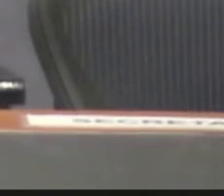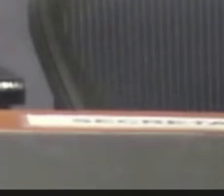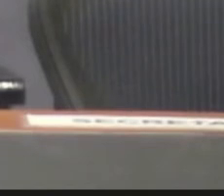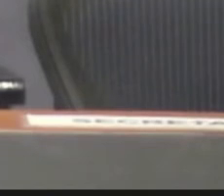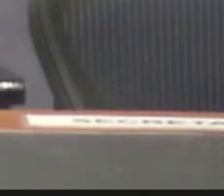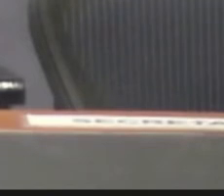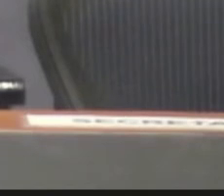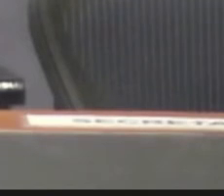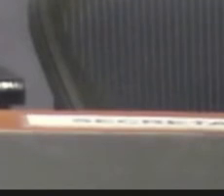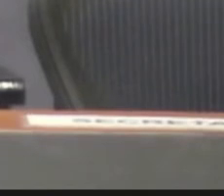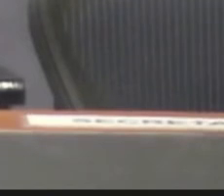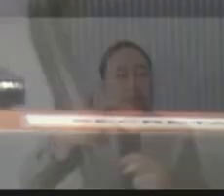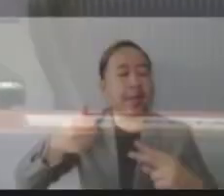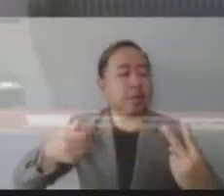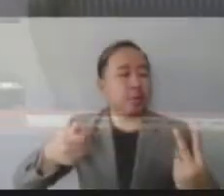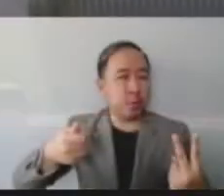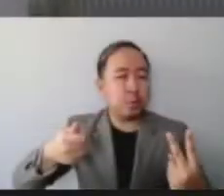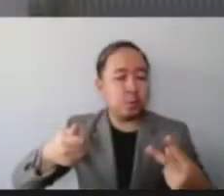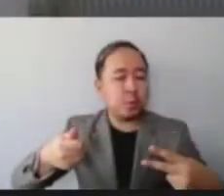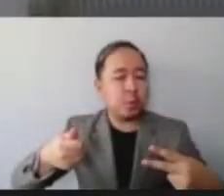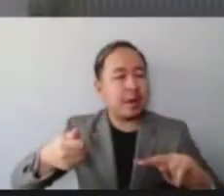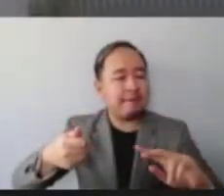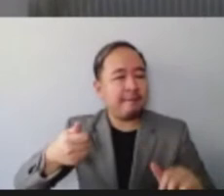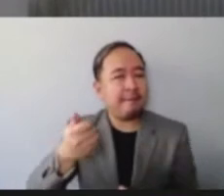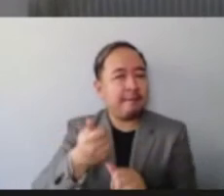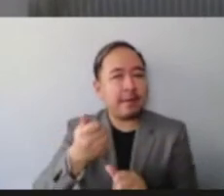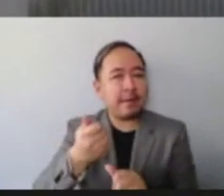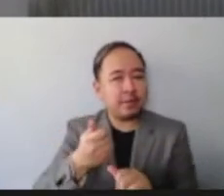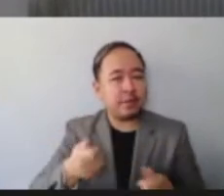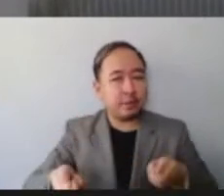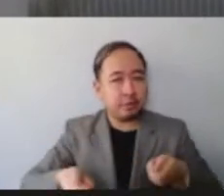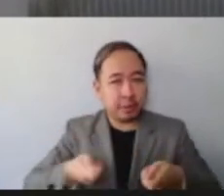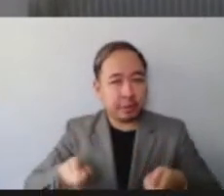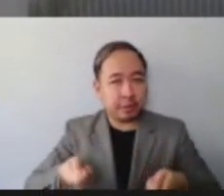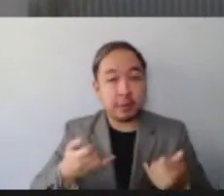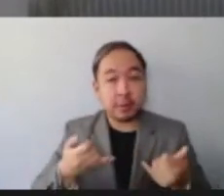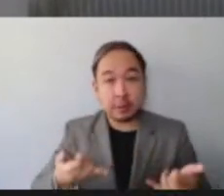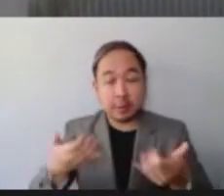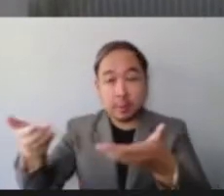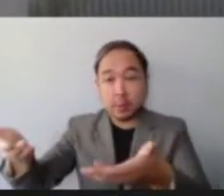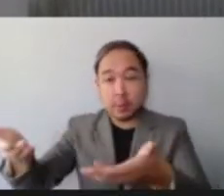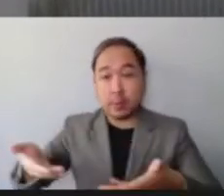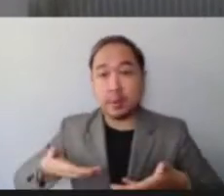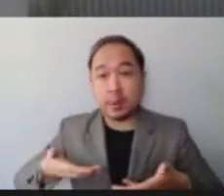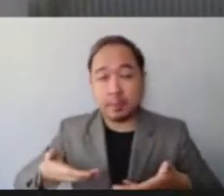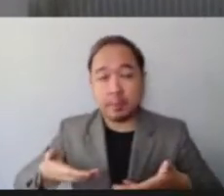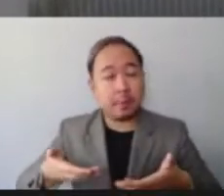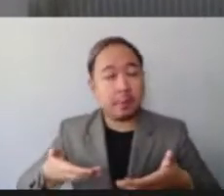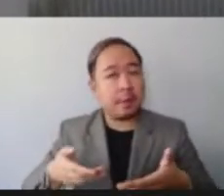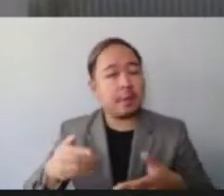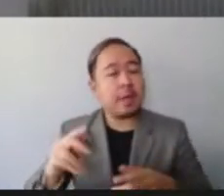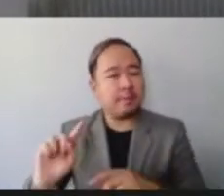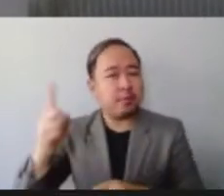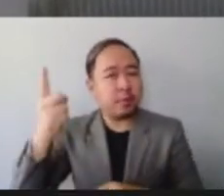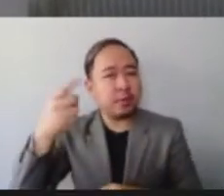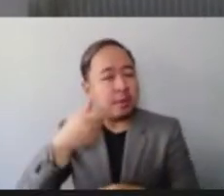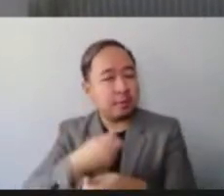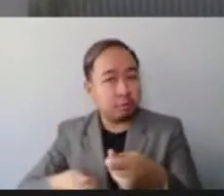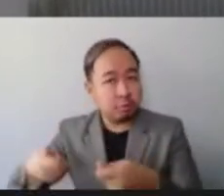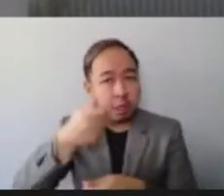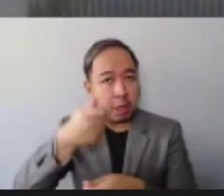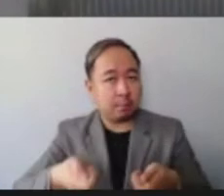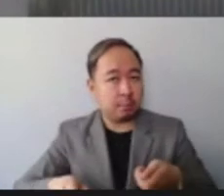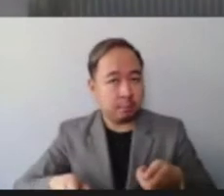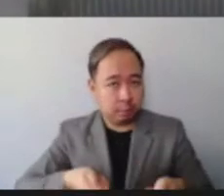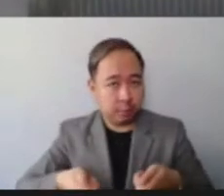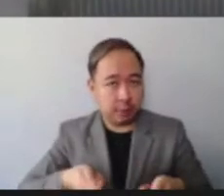and two Vice chairs I now open the floor for nominations for the position of a chair and vice chairs for